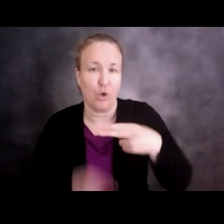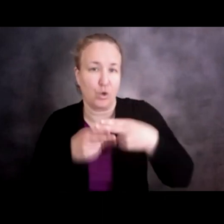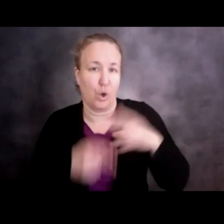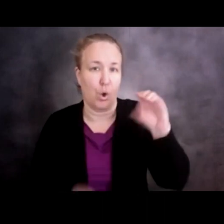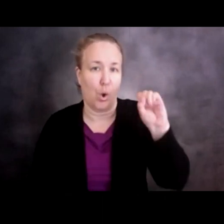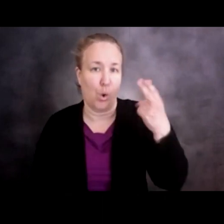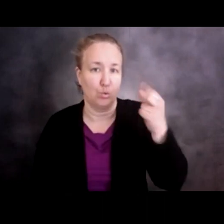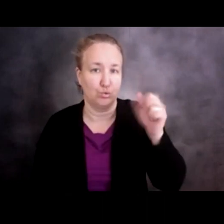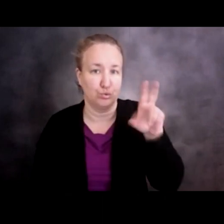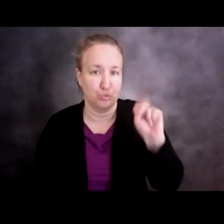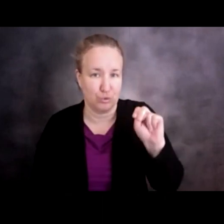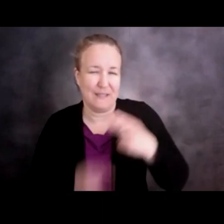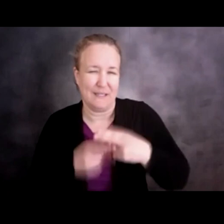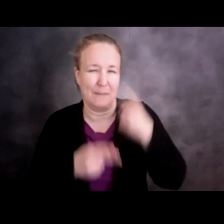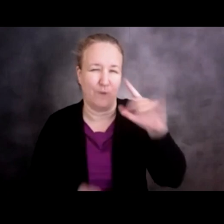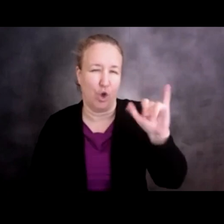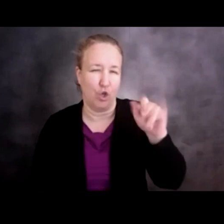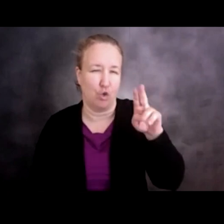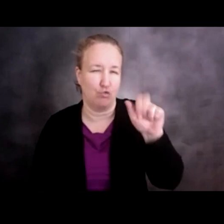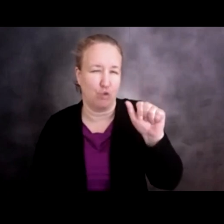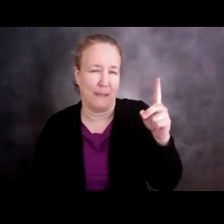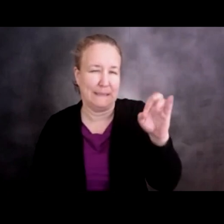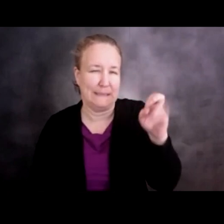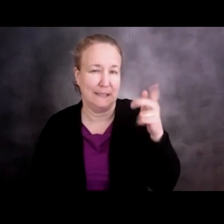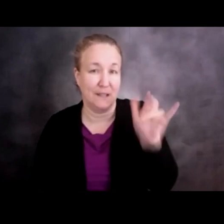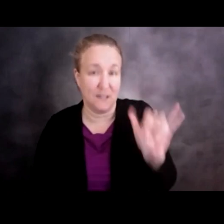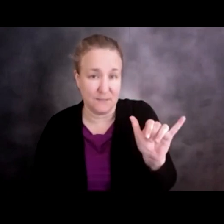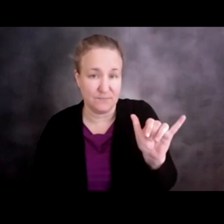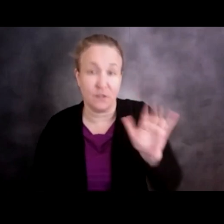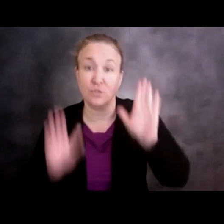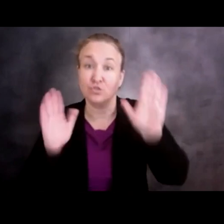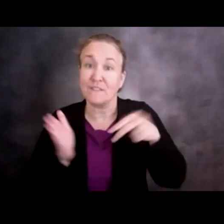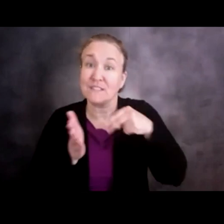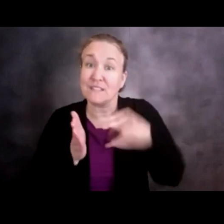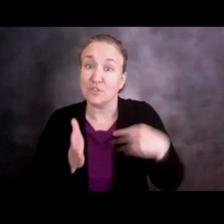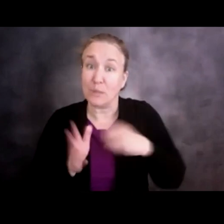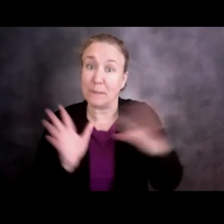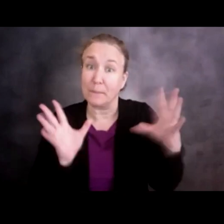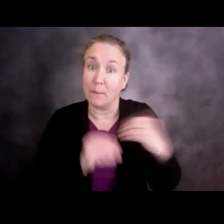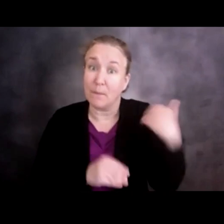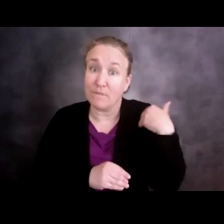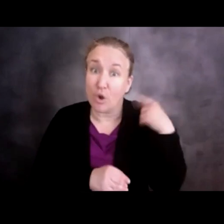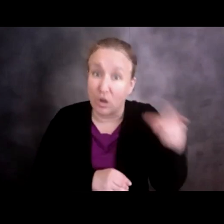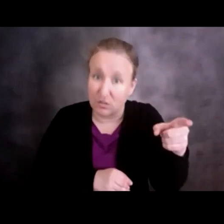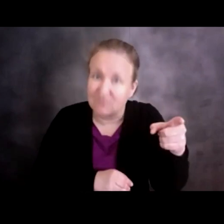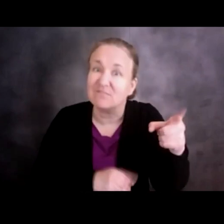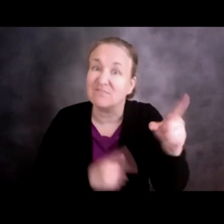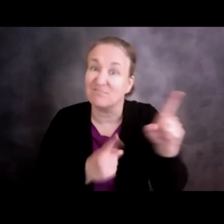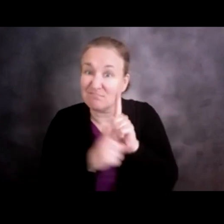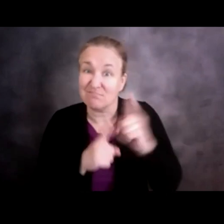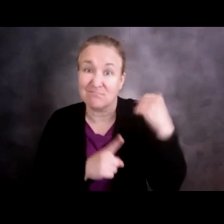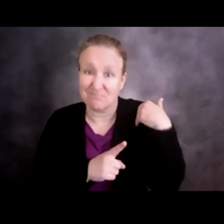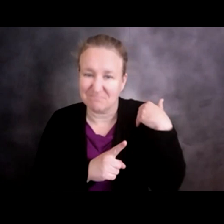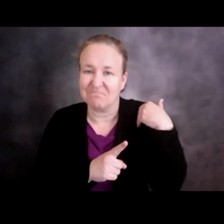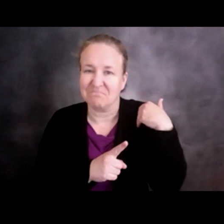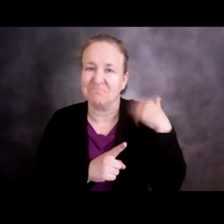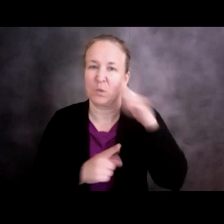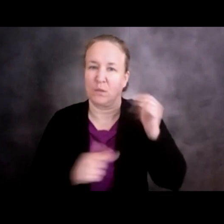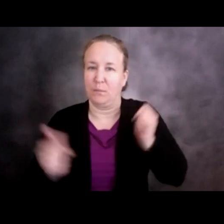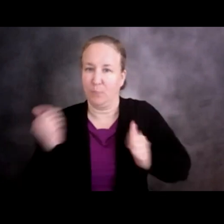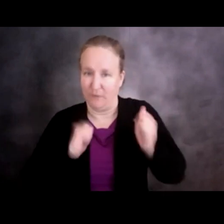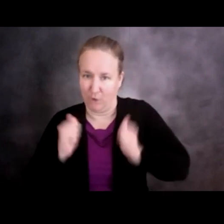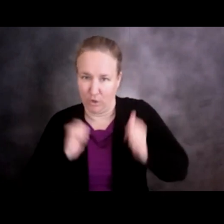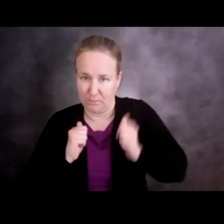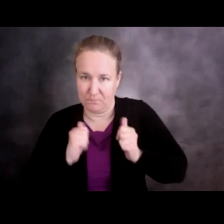It's going to be performed by a group of terrific dancers. Some of us also met earlier today from Philadanco: Clarissa